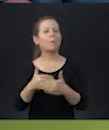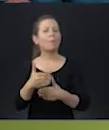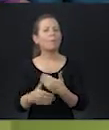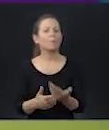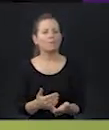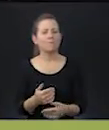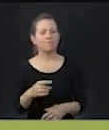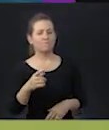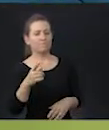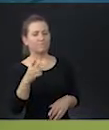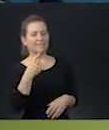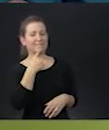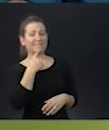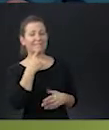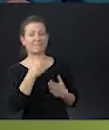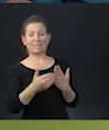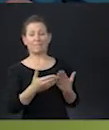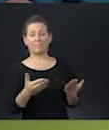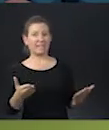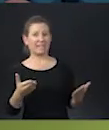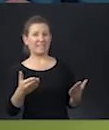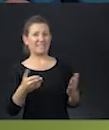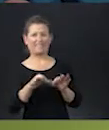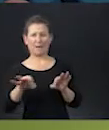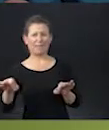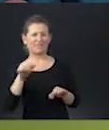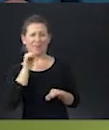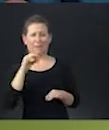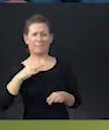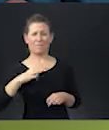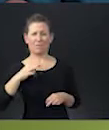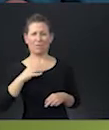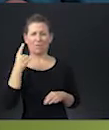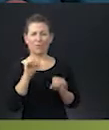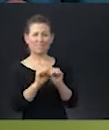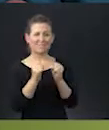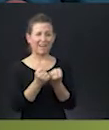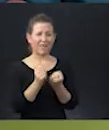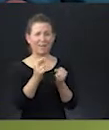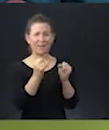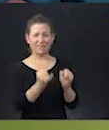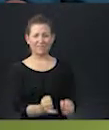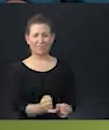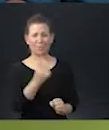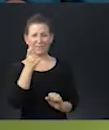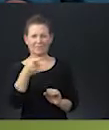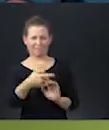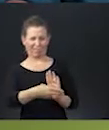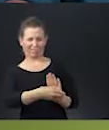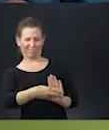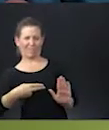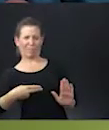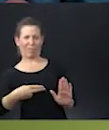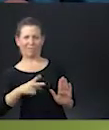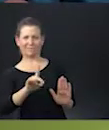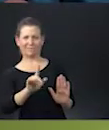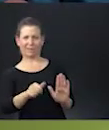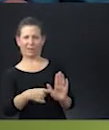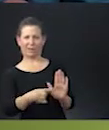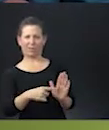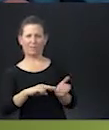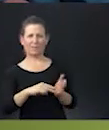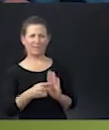with the flow. Blanket statements such as always being something aren't beneficial to society or